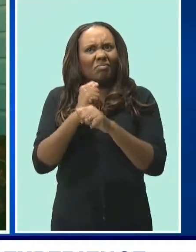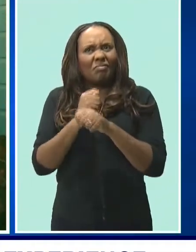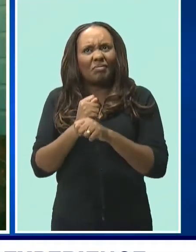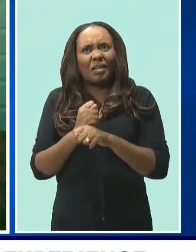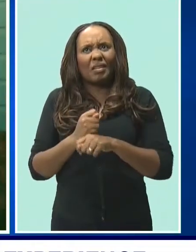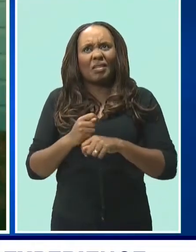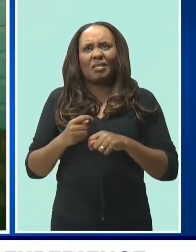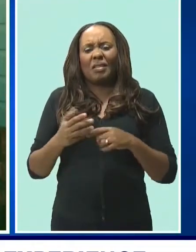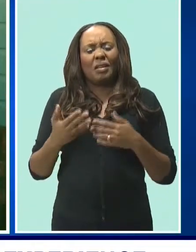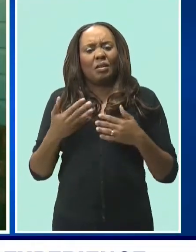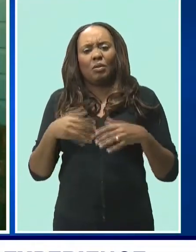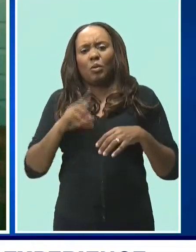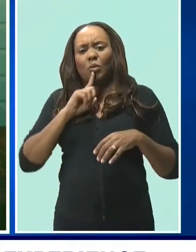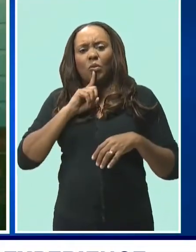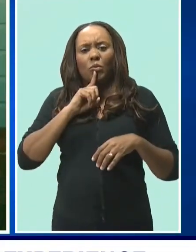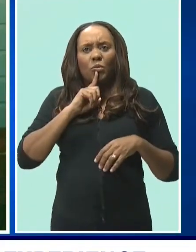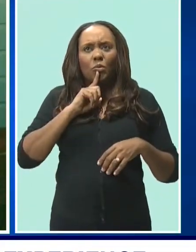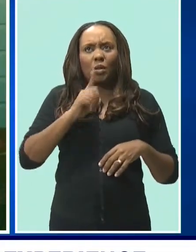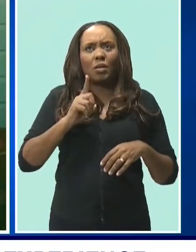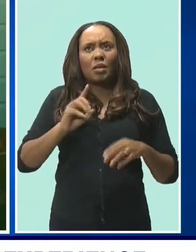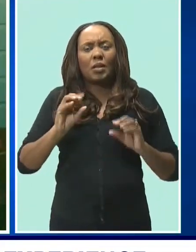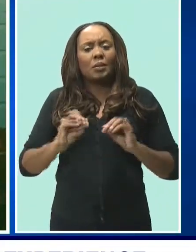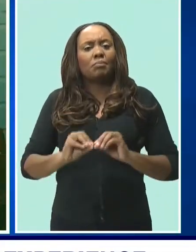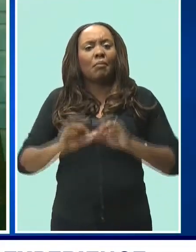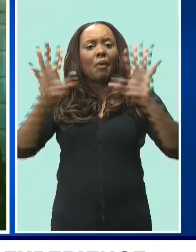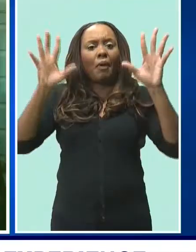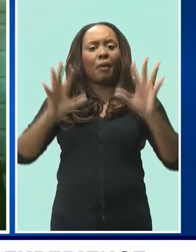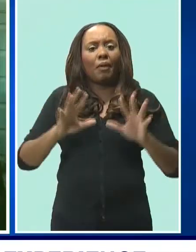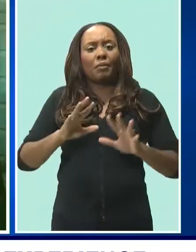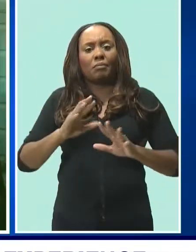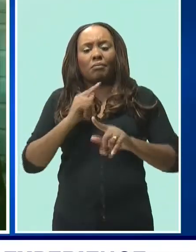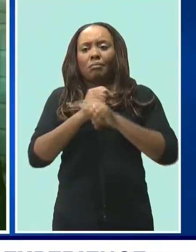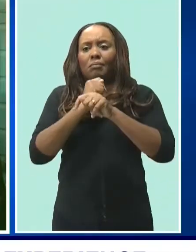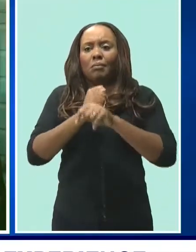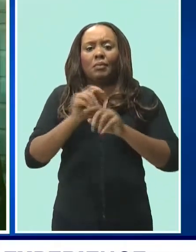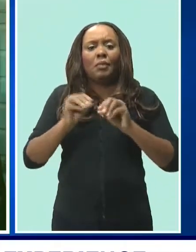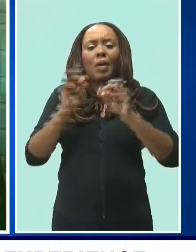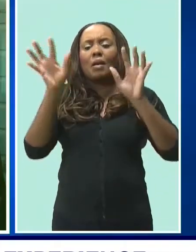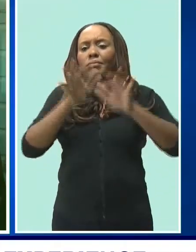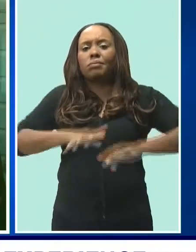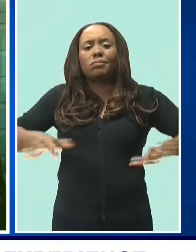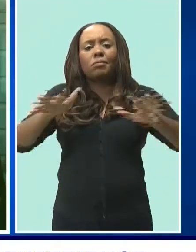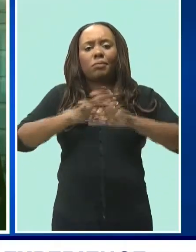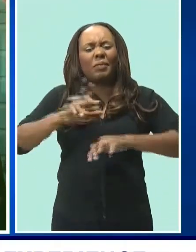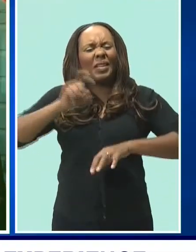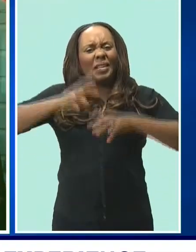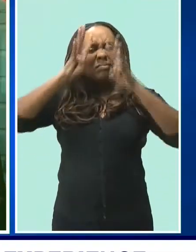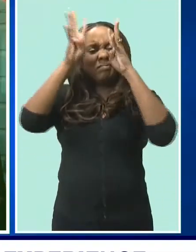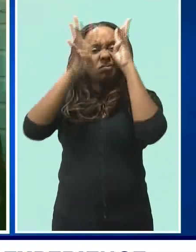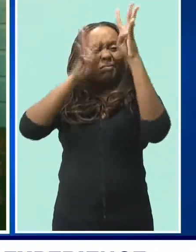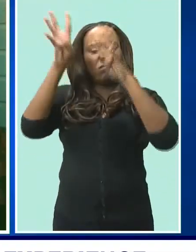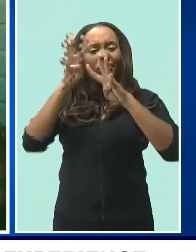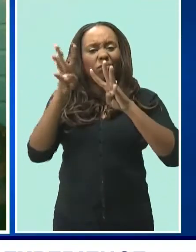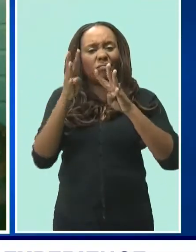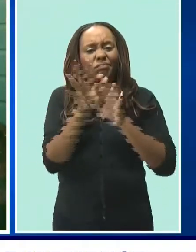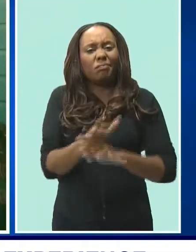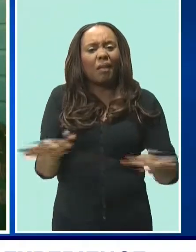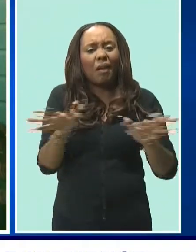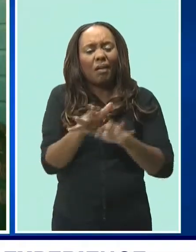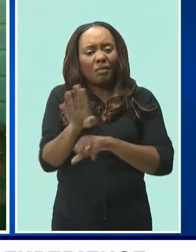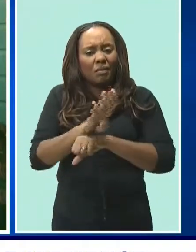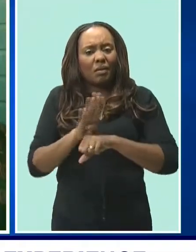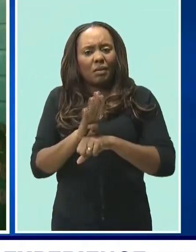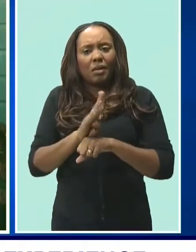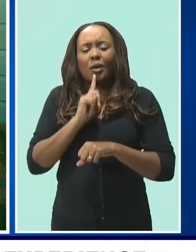brains, bright brains, and they come with innovation. And we need innovation in Barbados. And this is the perfect